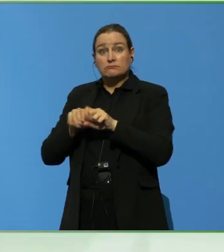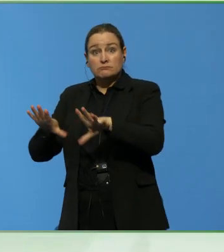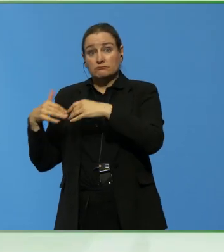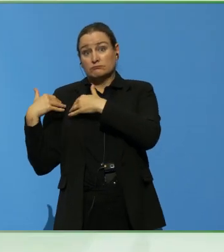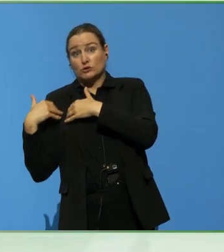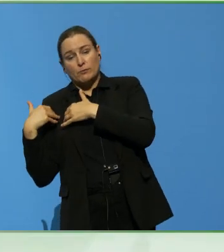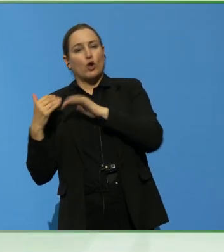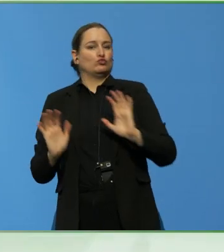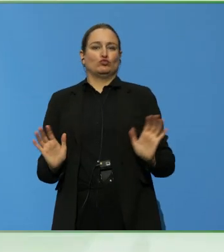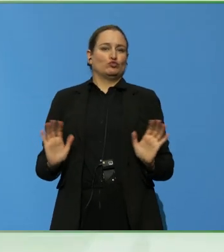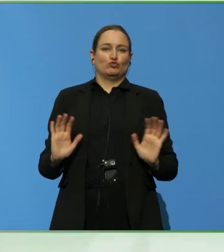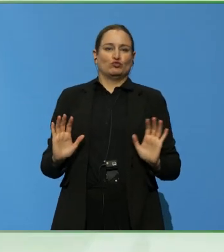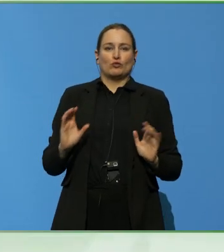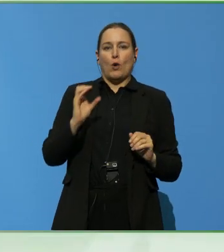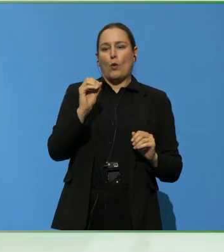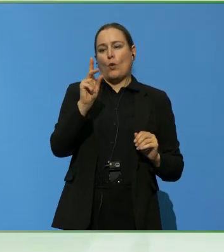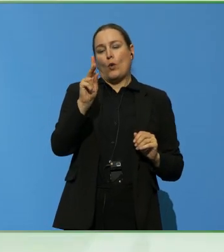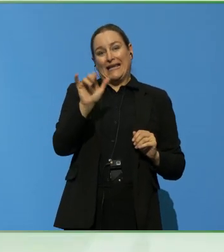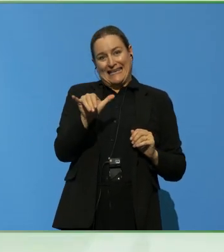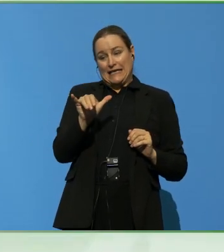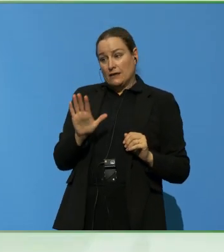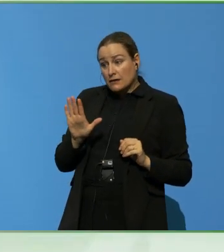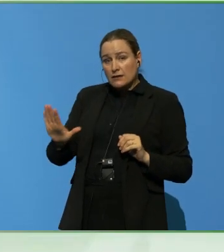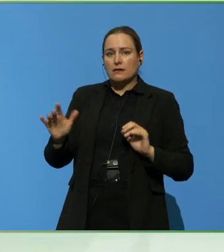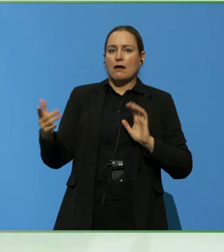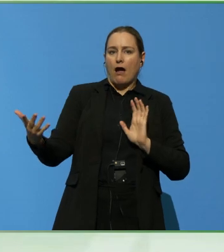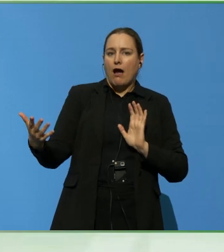directly. It's our wonderful Oki partners. Thank you.